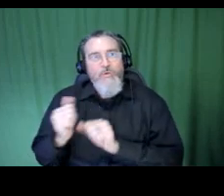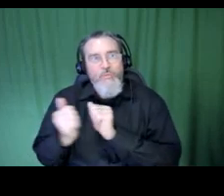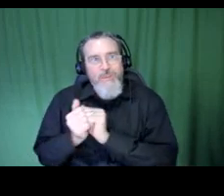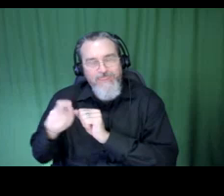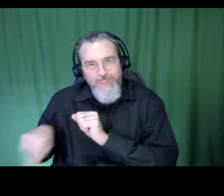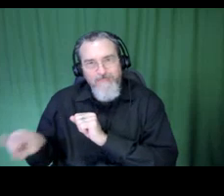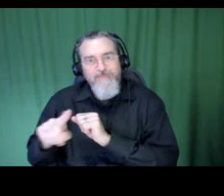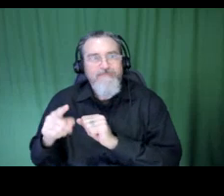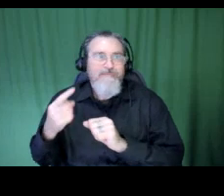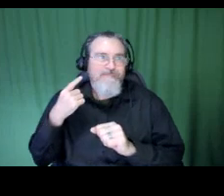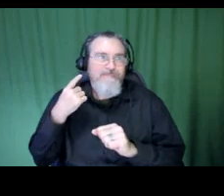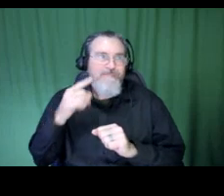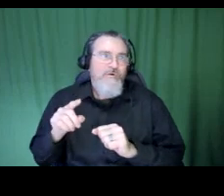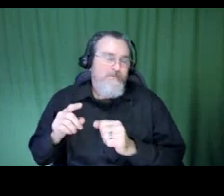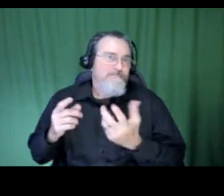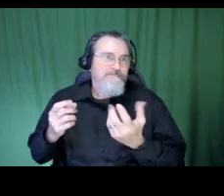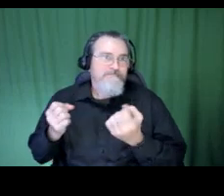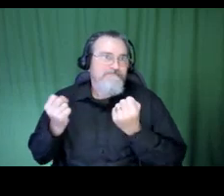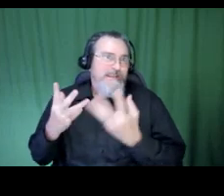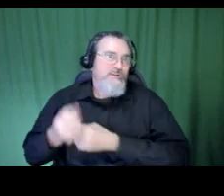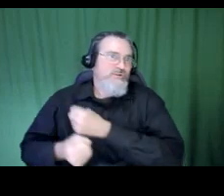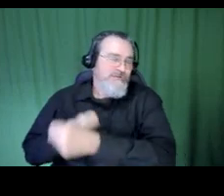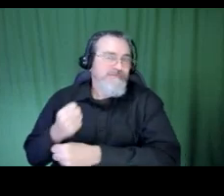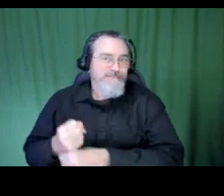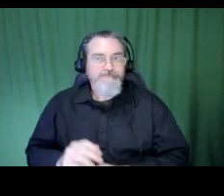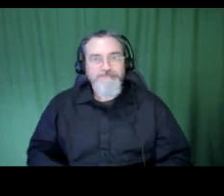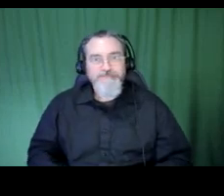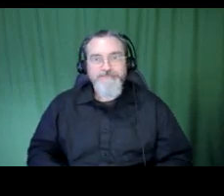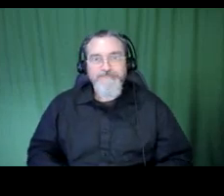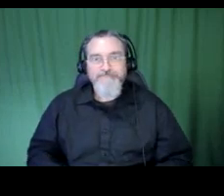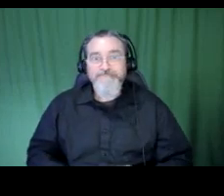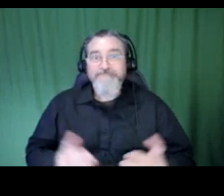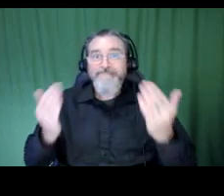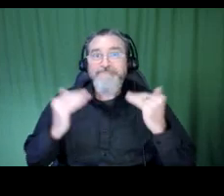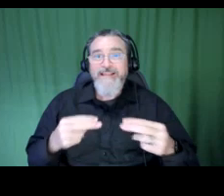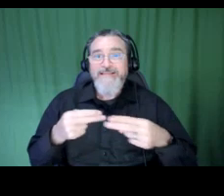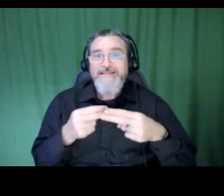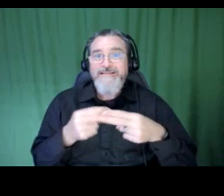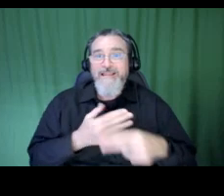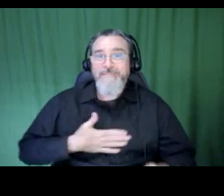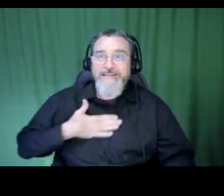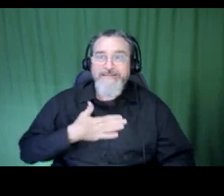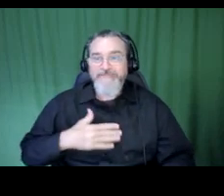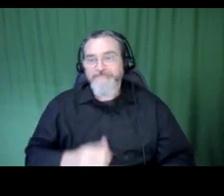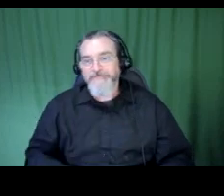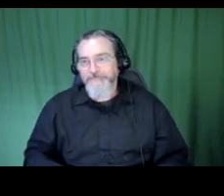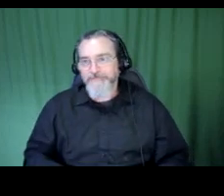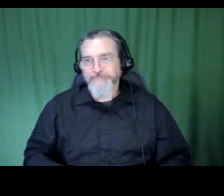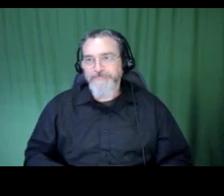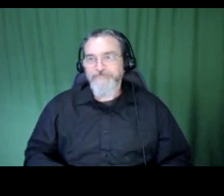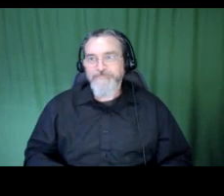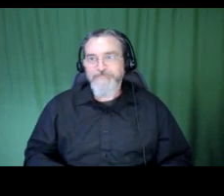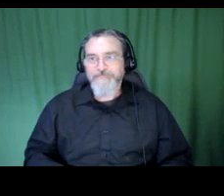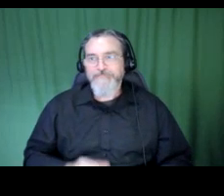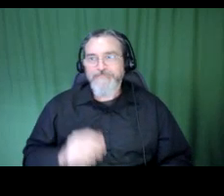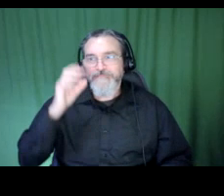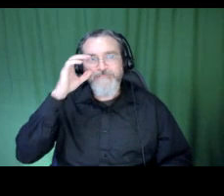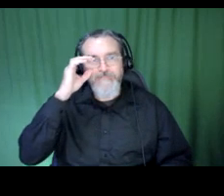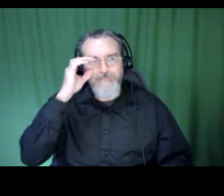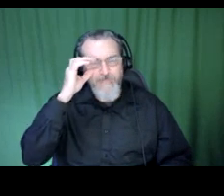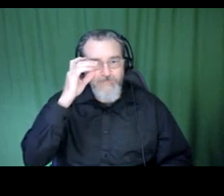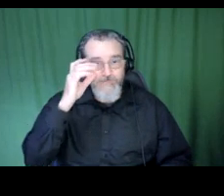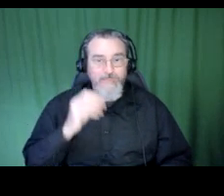Dena'ina Land in Anchorage, Alaska. Awesome. Thanks, Haley. Next slide. So our project is focused on Alaska.